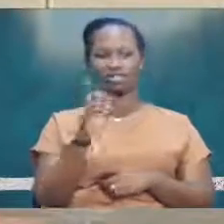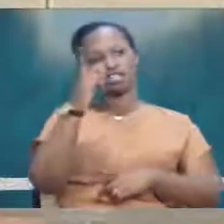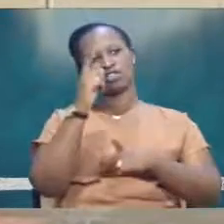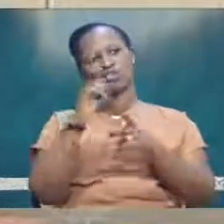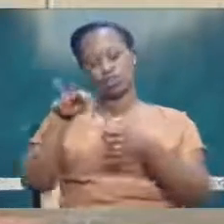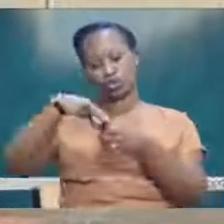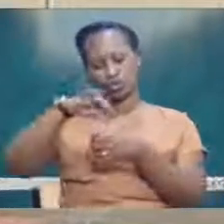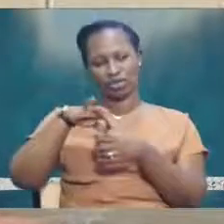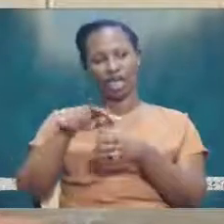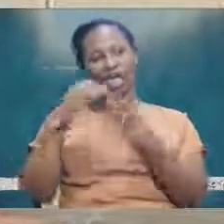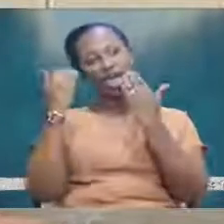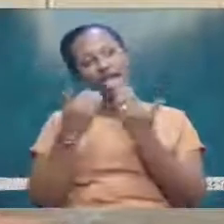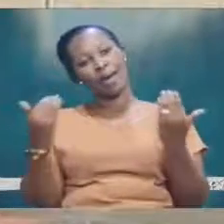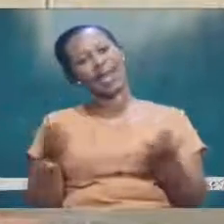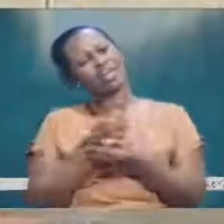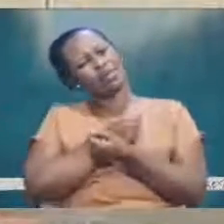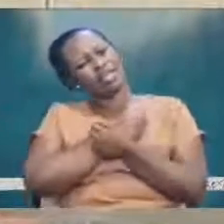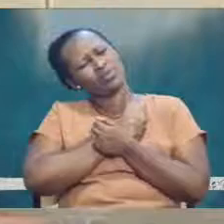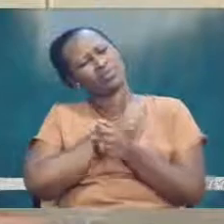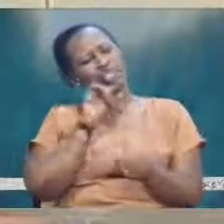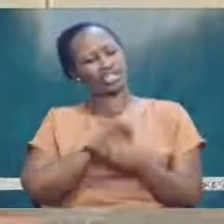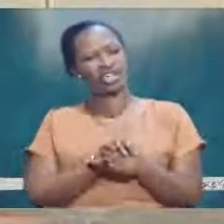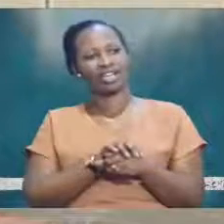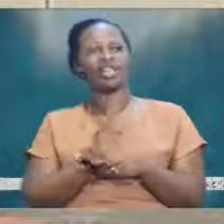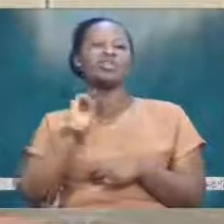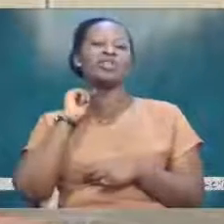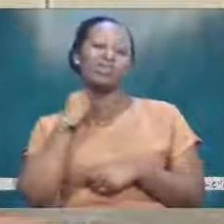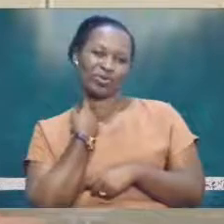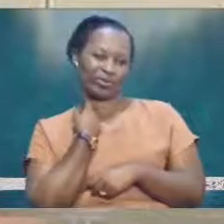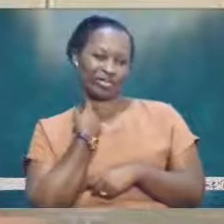So babies like it. It is sweet.